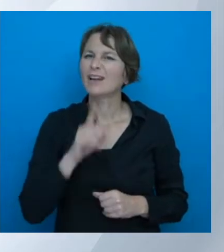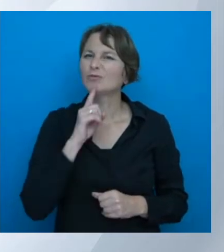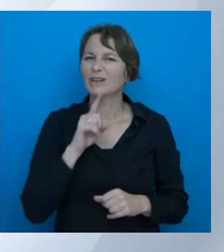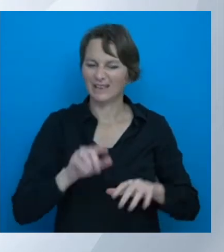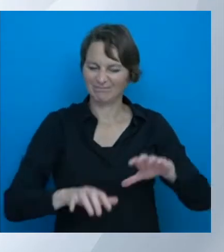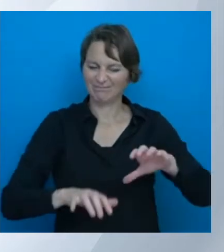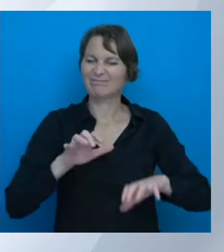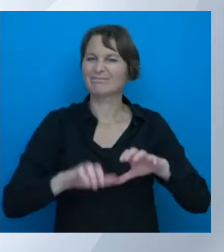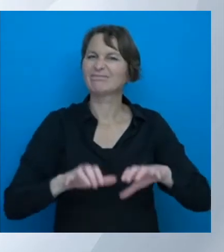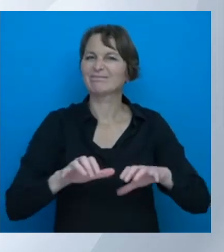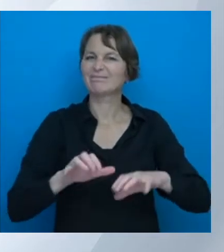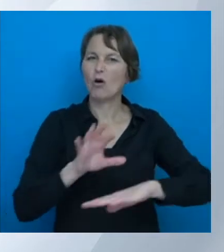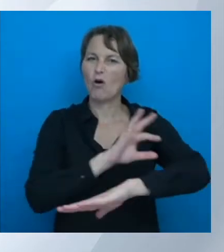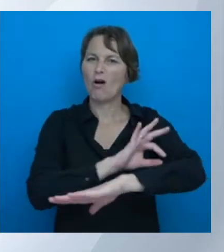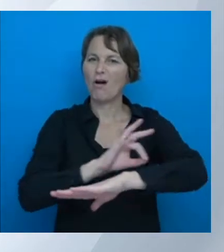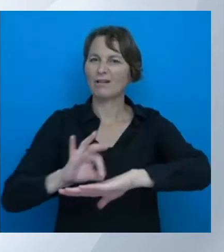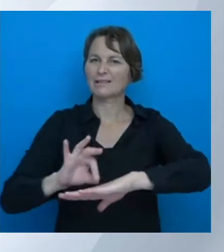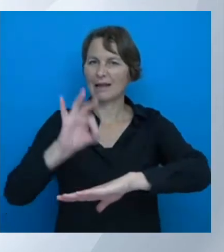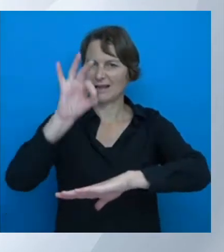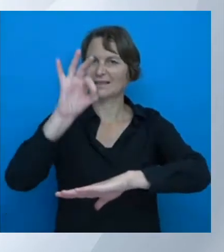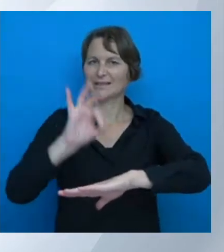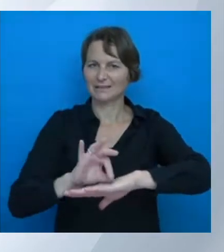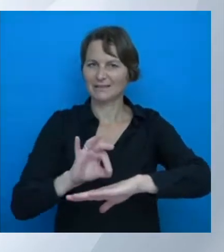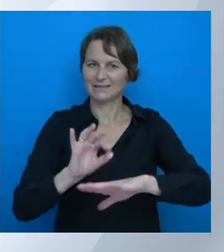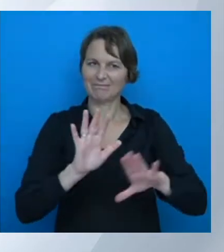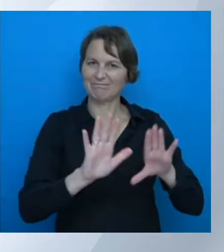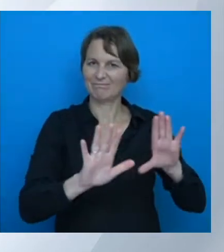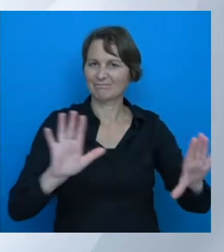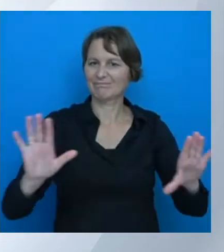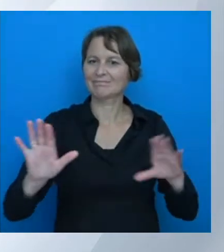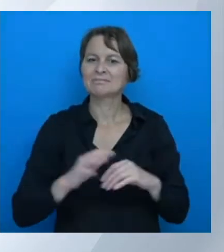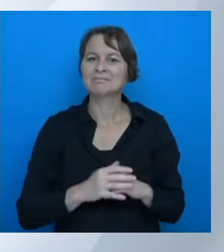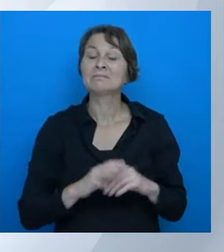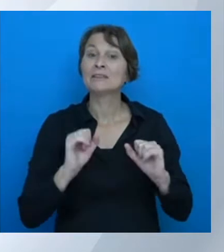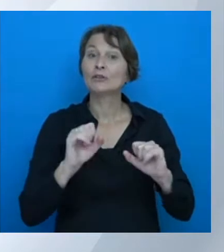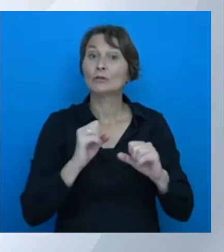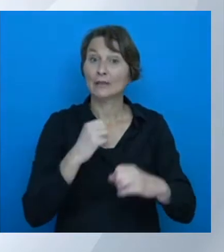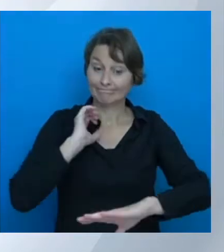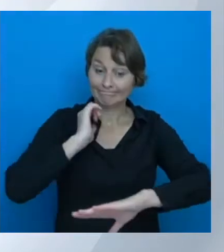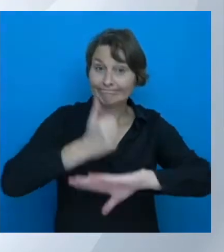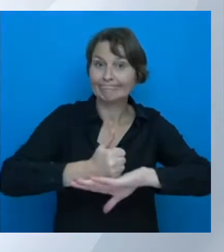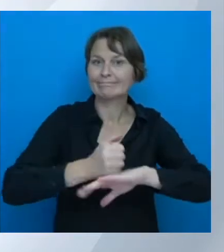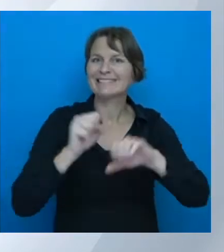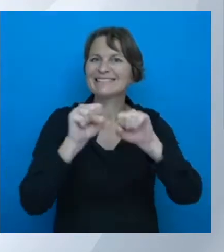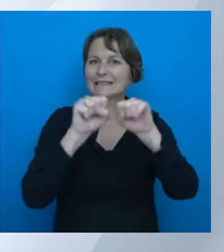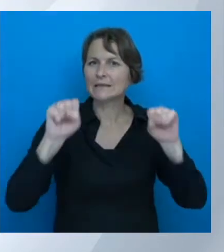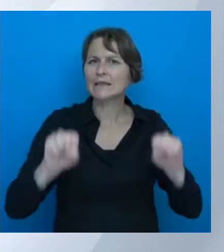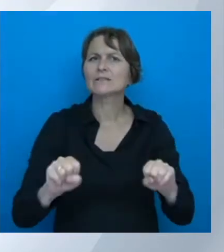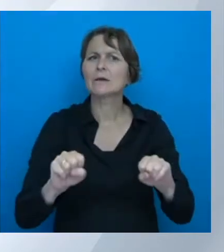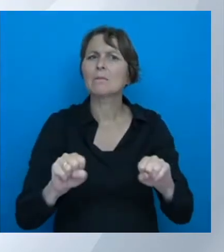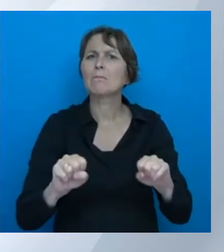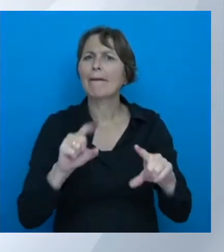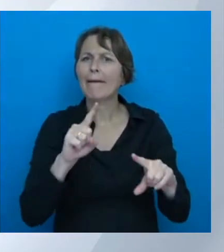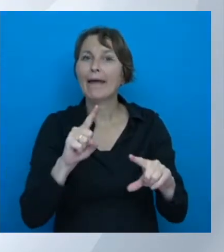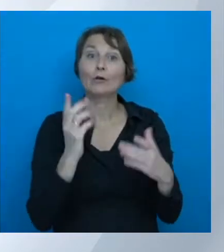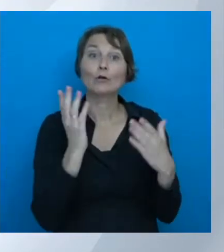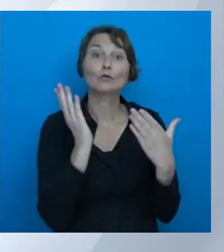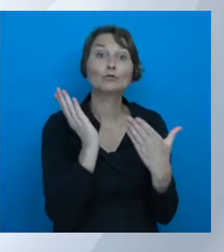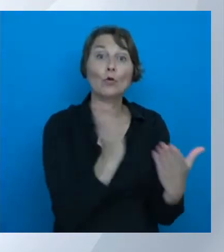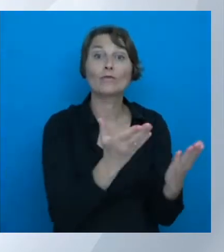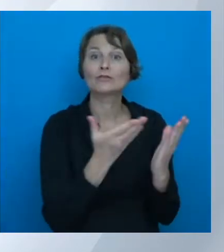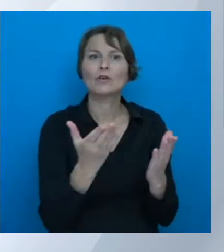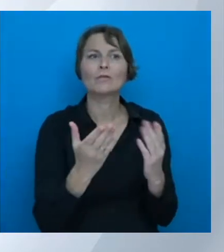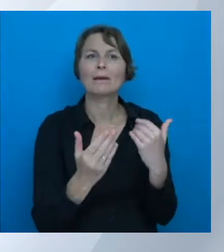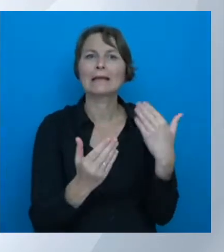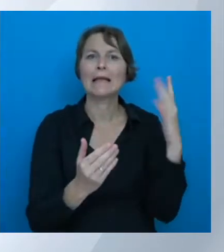you create a system by combining a number of independent services which are loosely coupled. These services